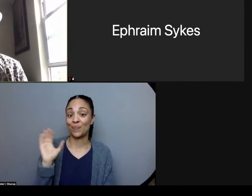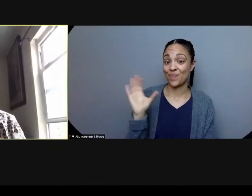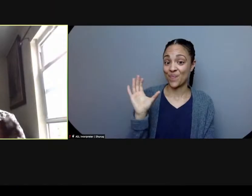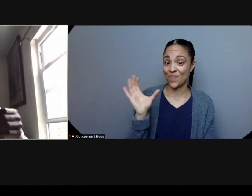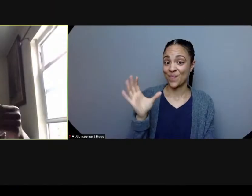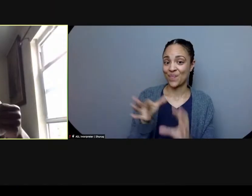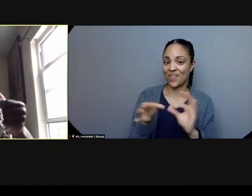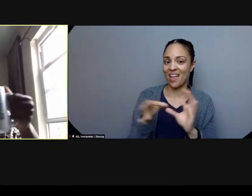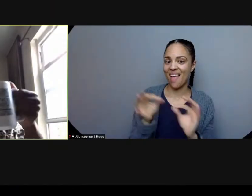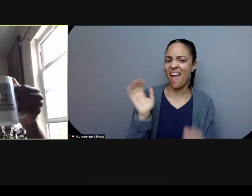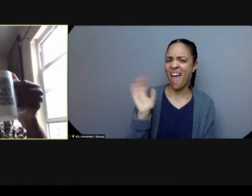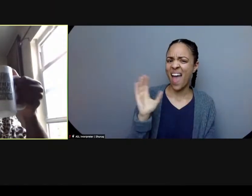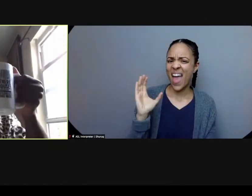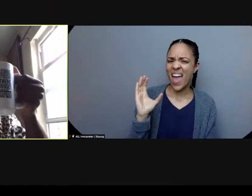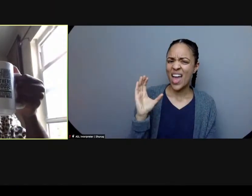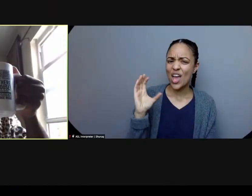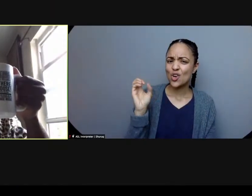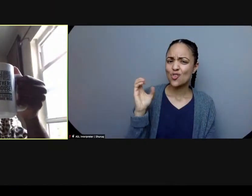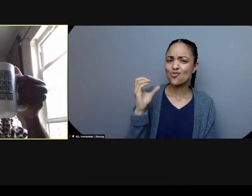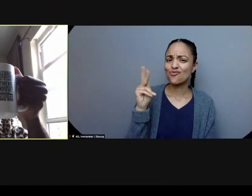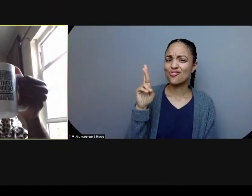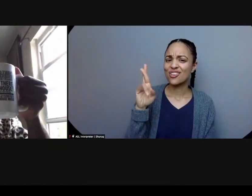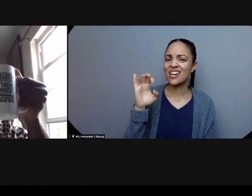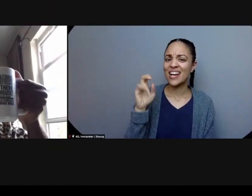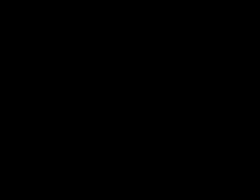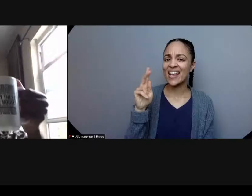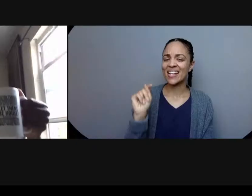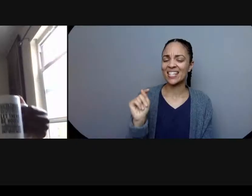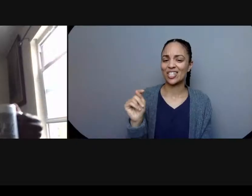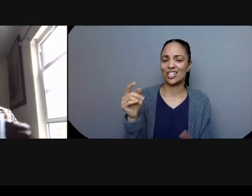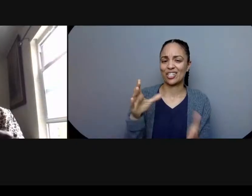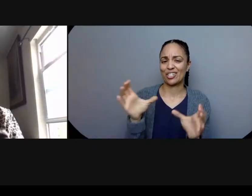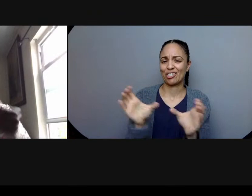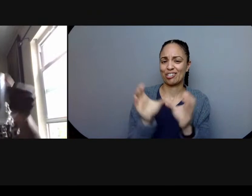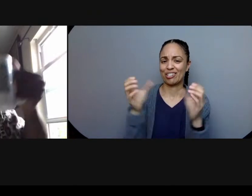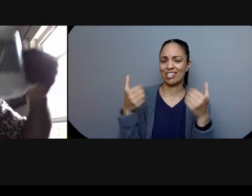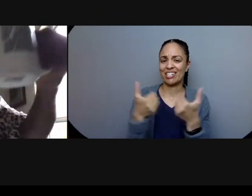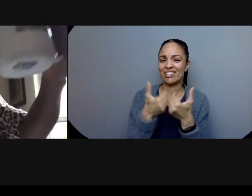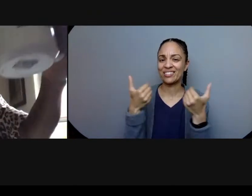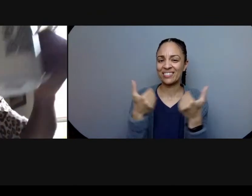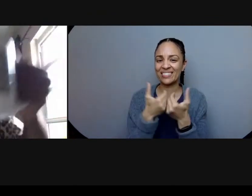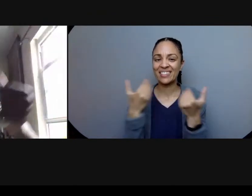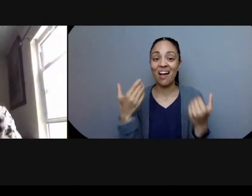see, I got ready. You got your spirits. I love it. Cheers. Cheers.